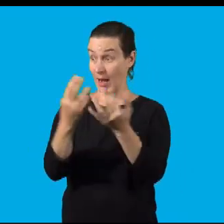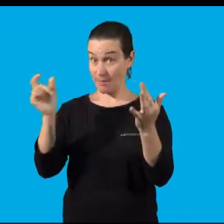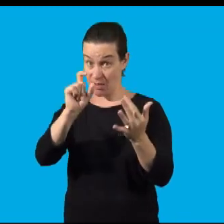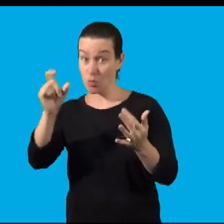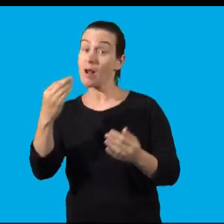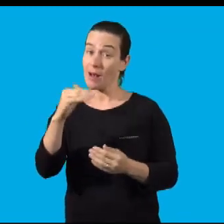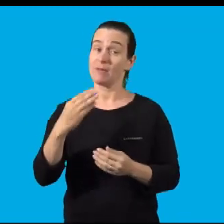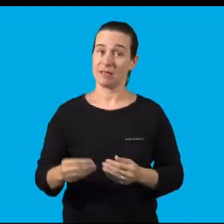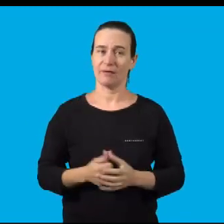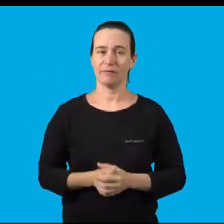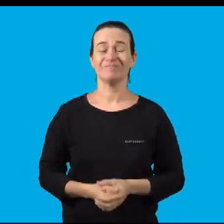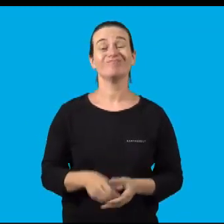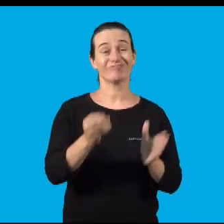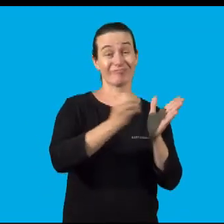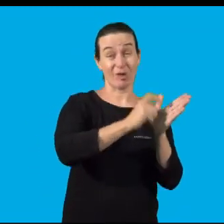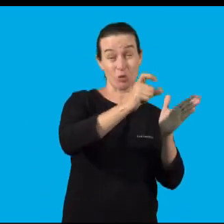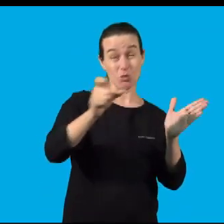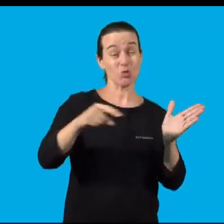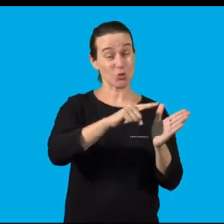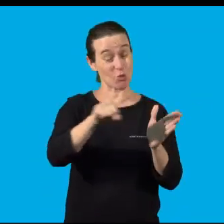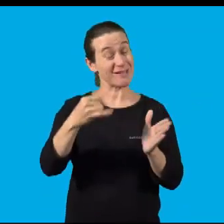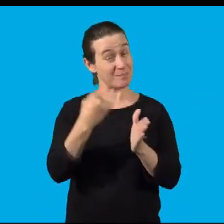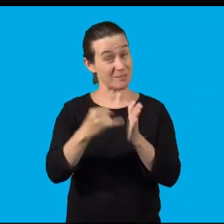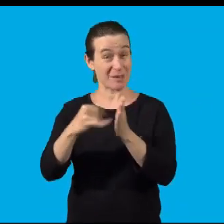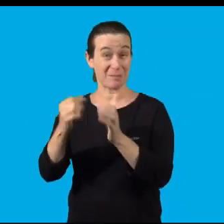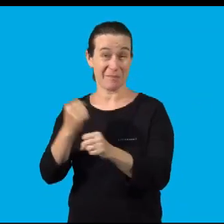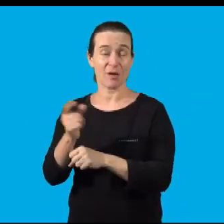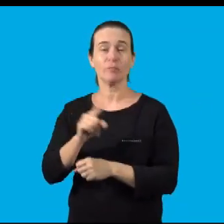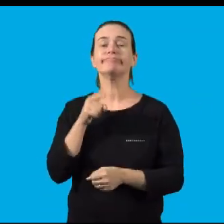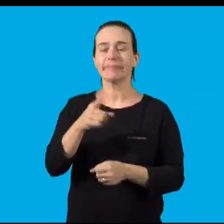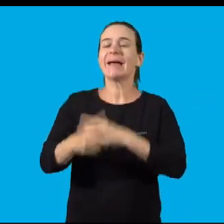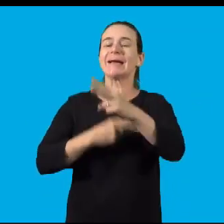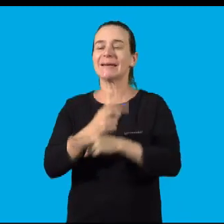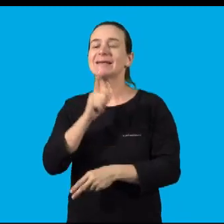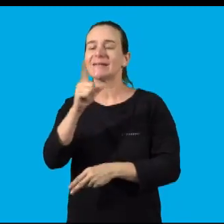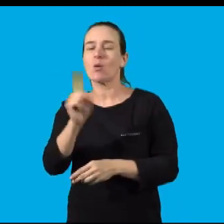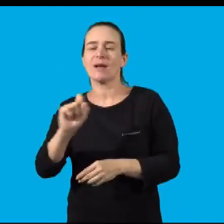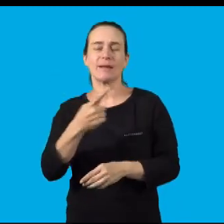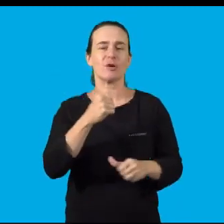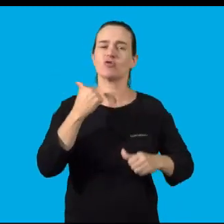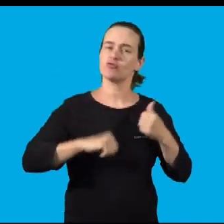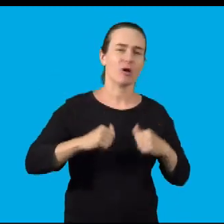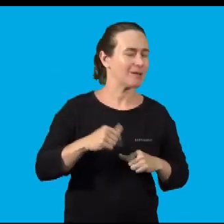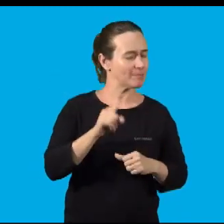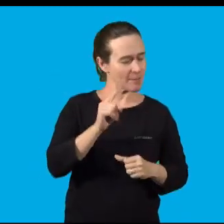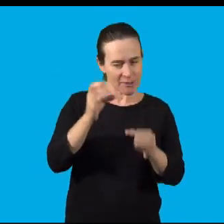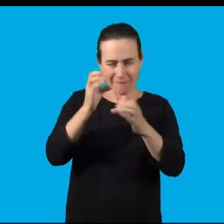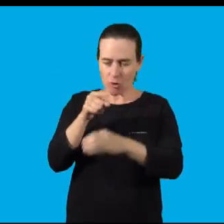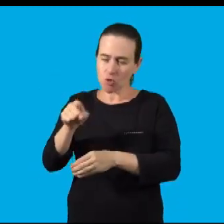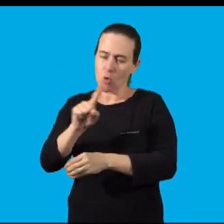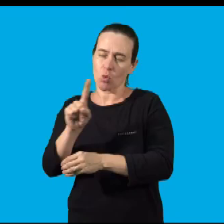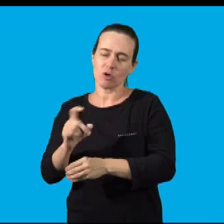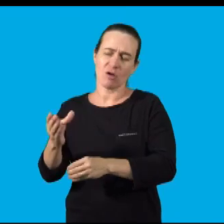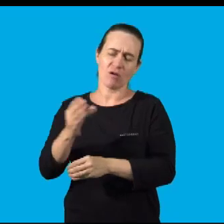Common errors. Learners present a superficial retelling of the story, so don't just narrate the storyline, actually address